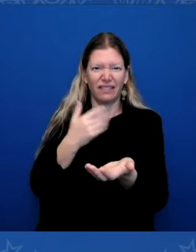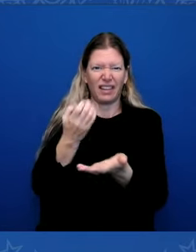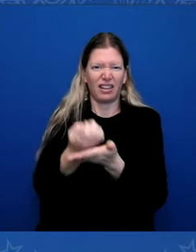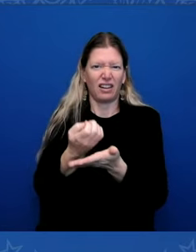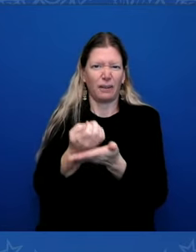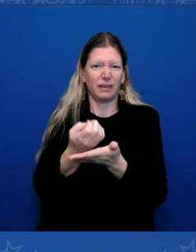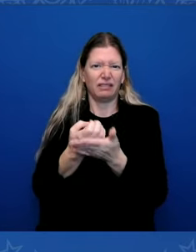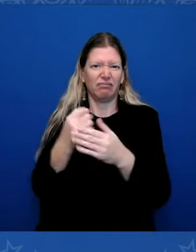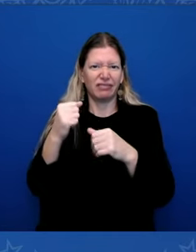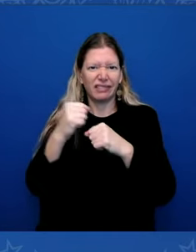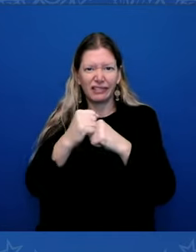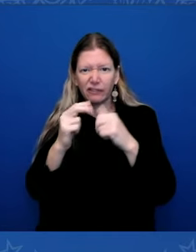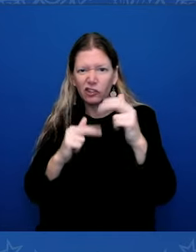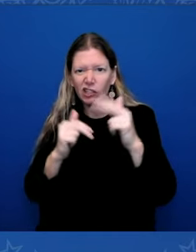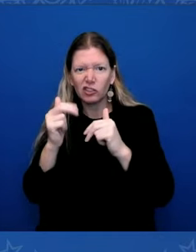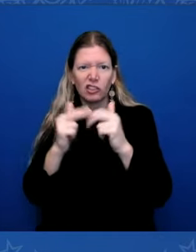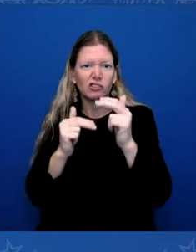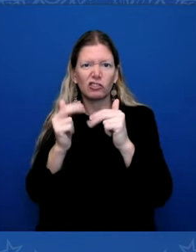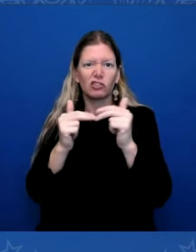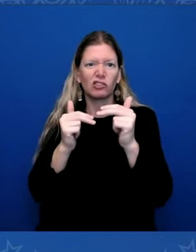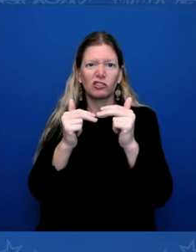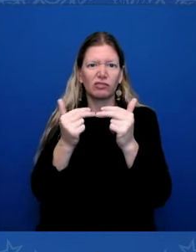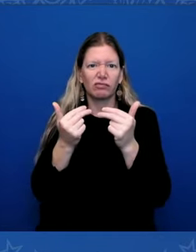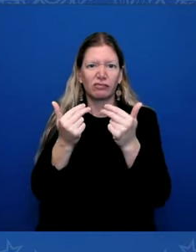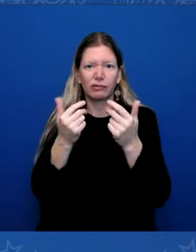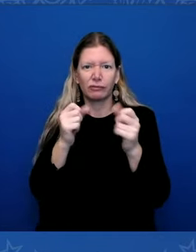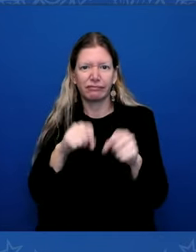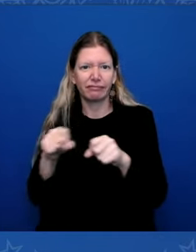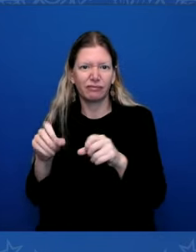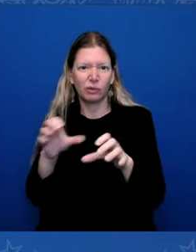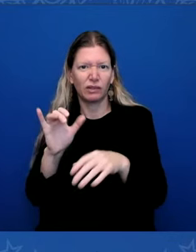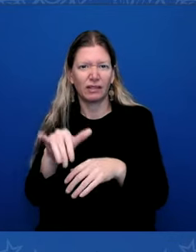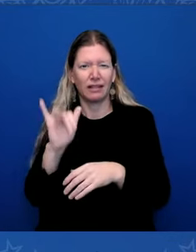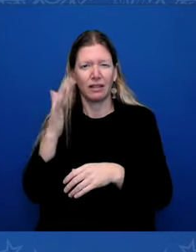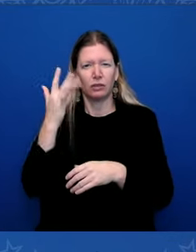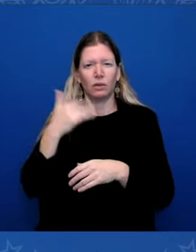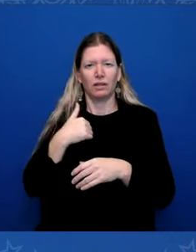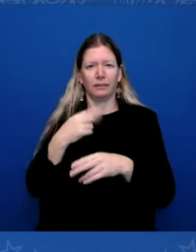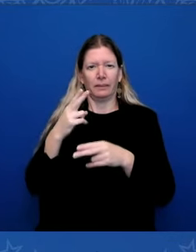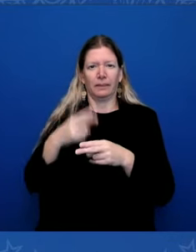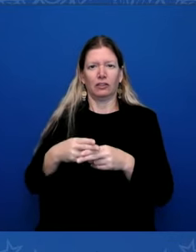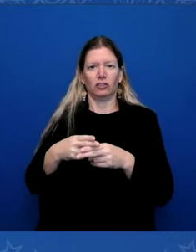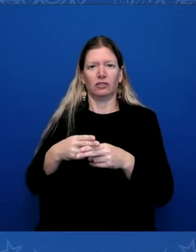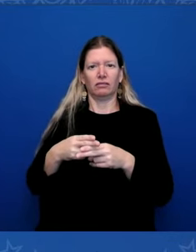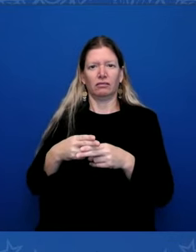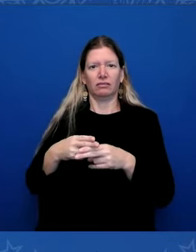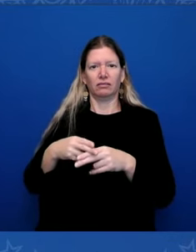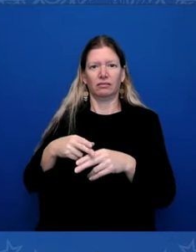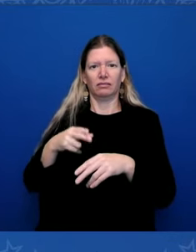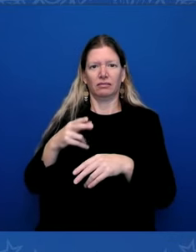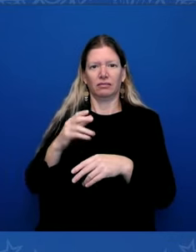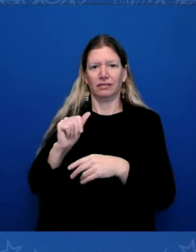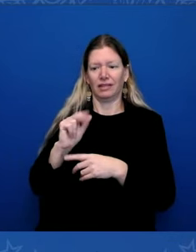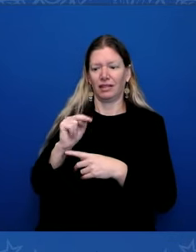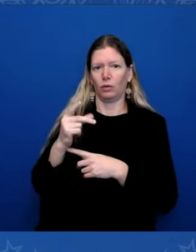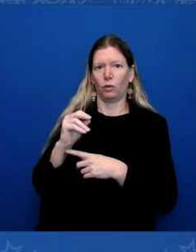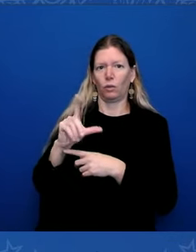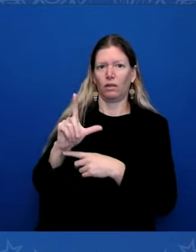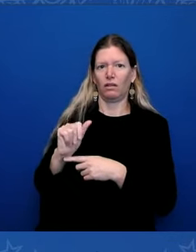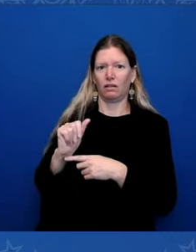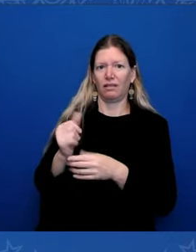mentioned, in the interest of time, I just mentioned Angola again. Angola has the capacity to